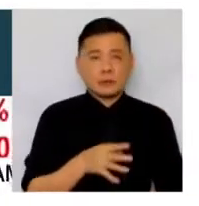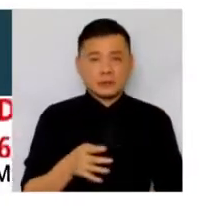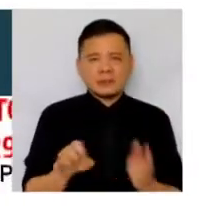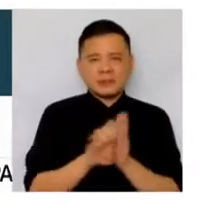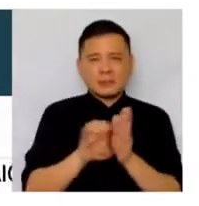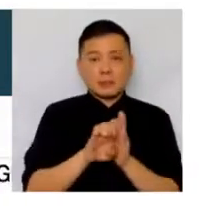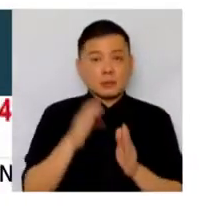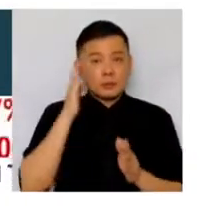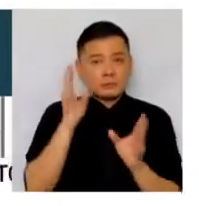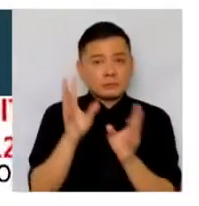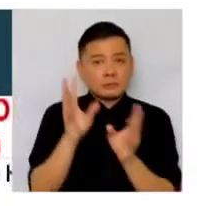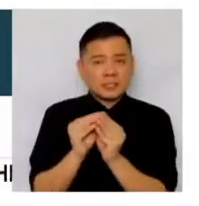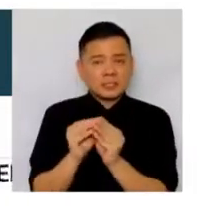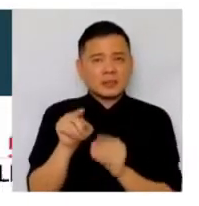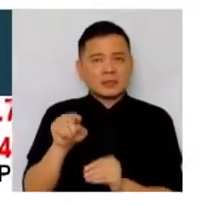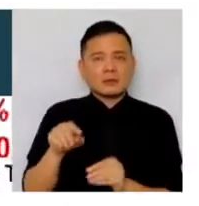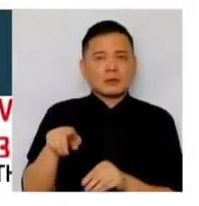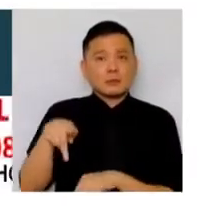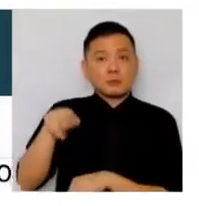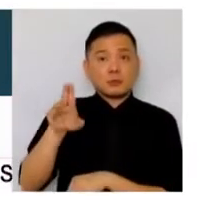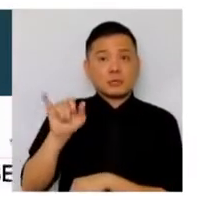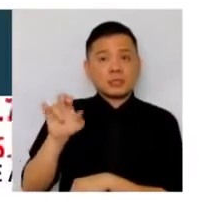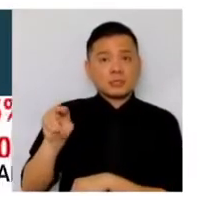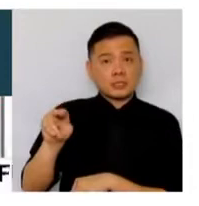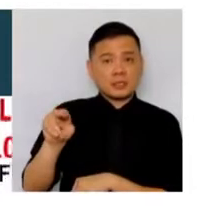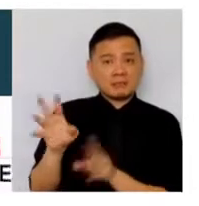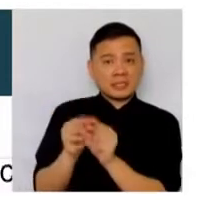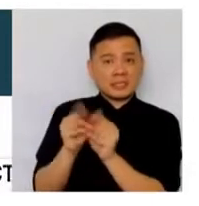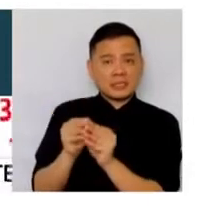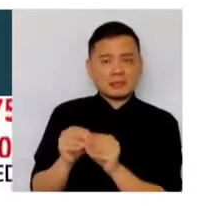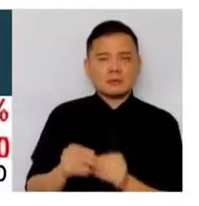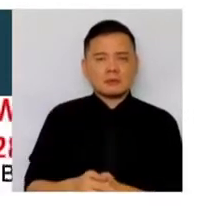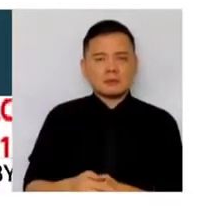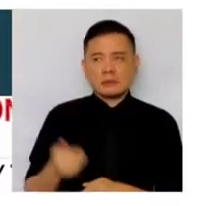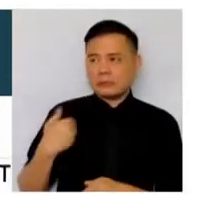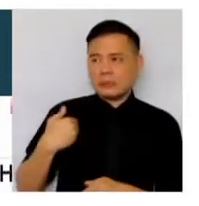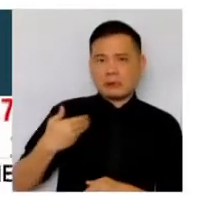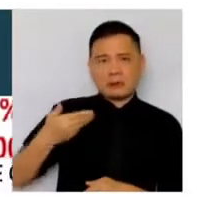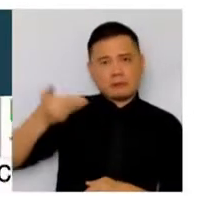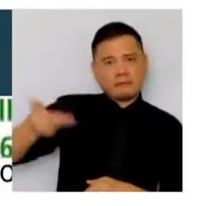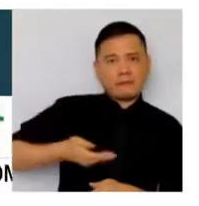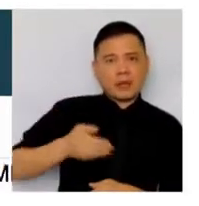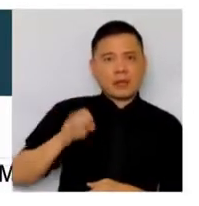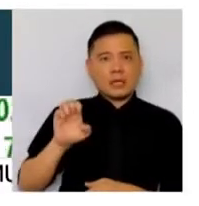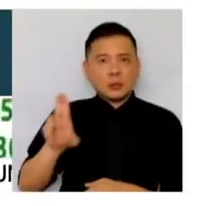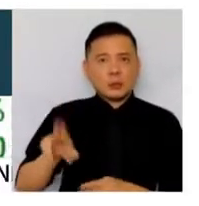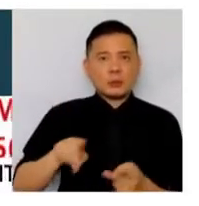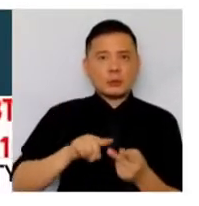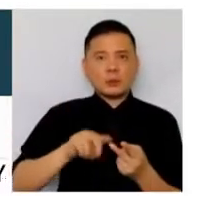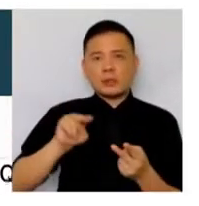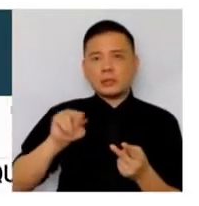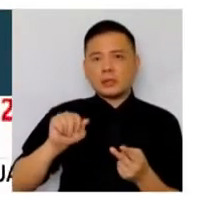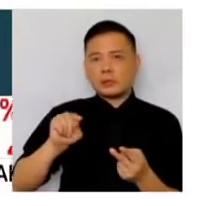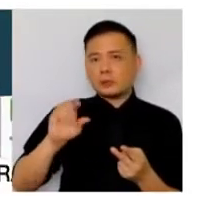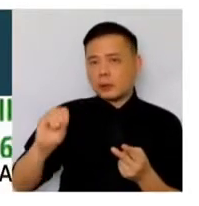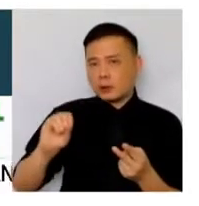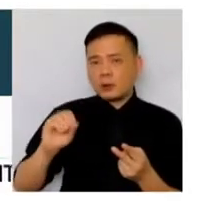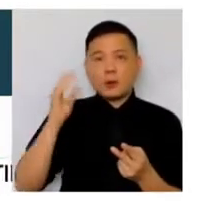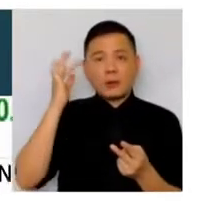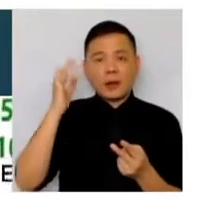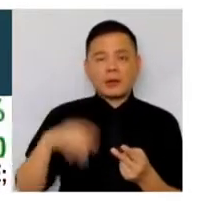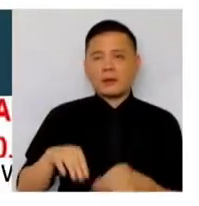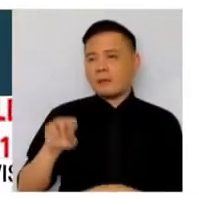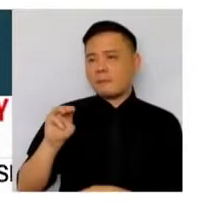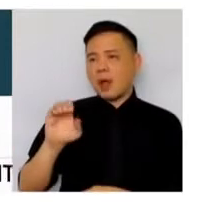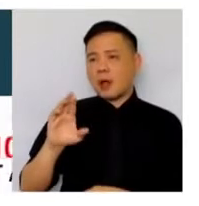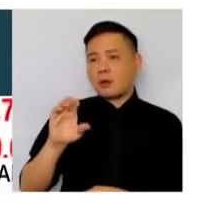with, Vladimir Putin, they didn't even invite the EU nor the NATO. Because both Macron and